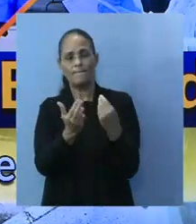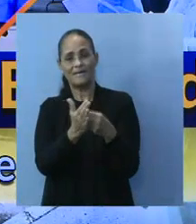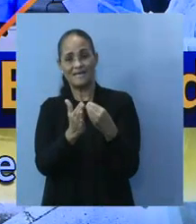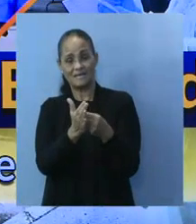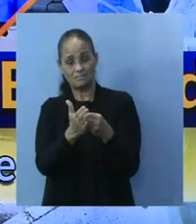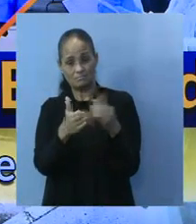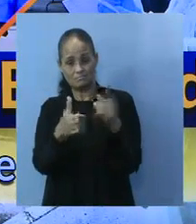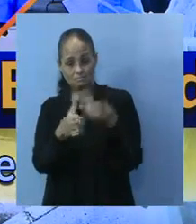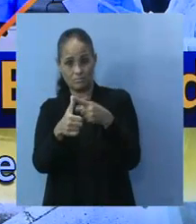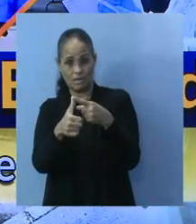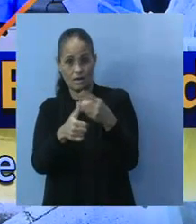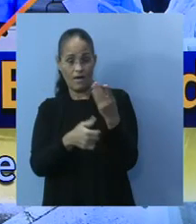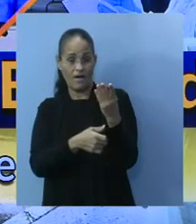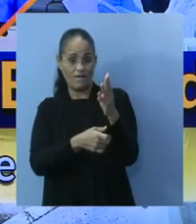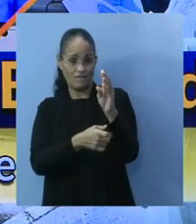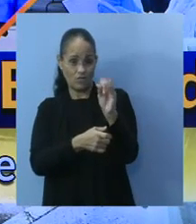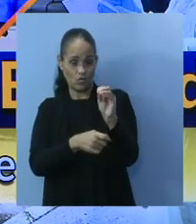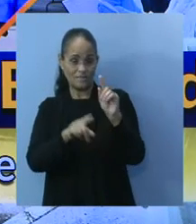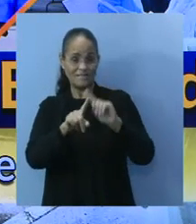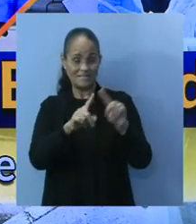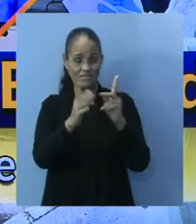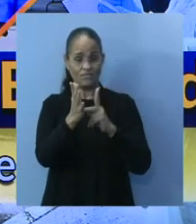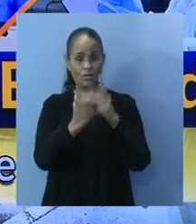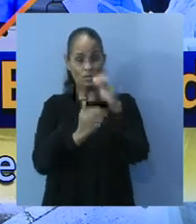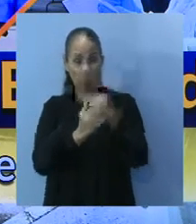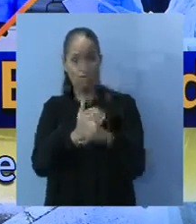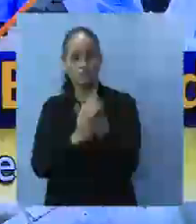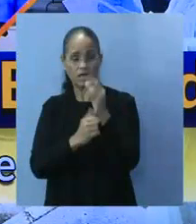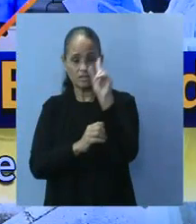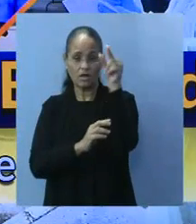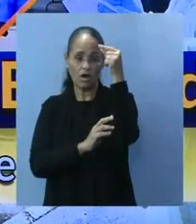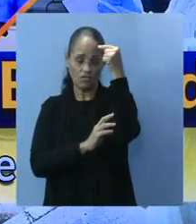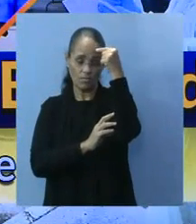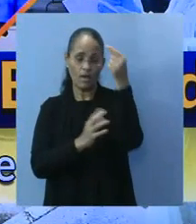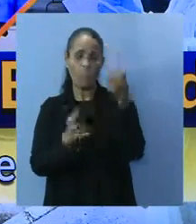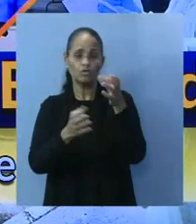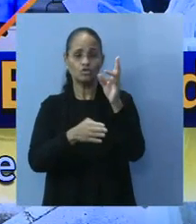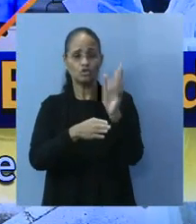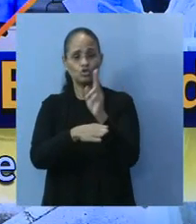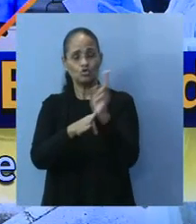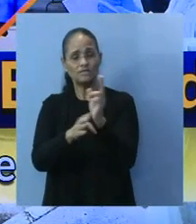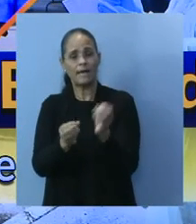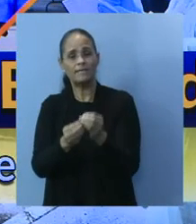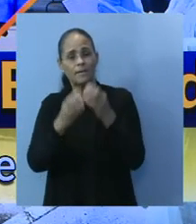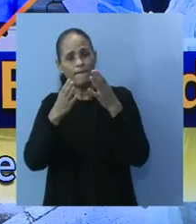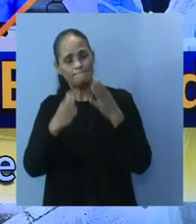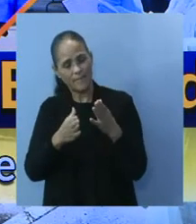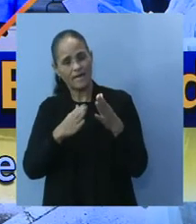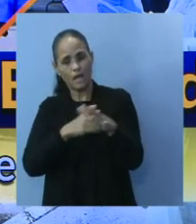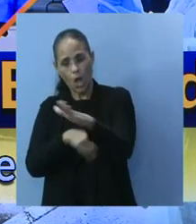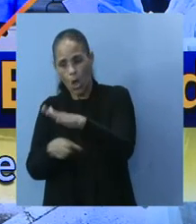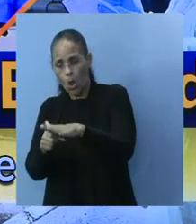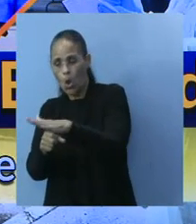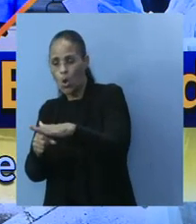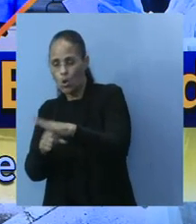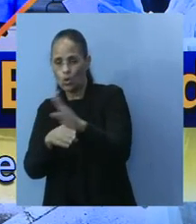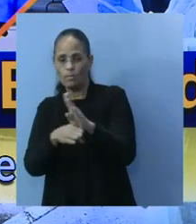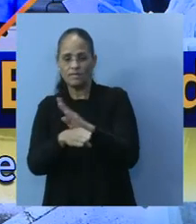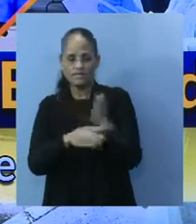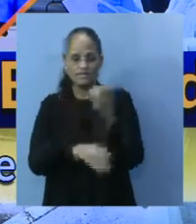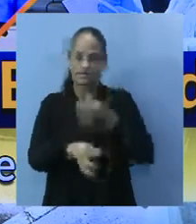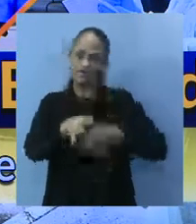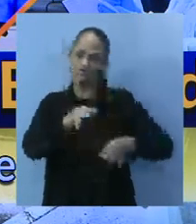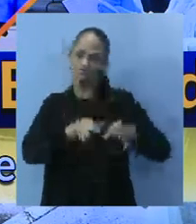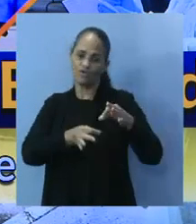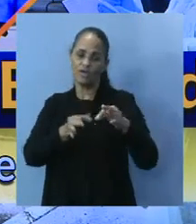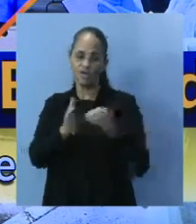of 40 different projects, where the government intends to use as many local businesses, trade persons, and